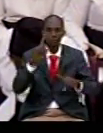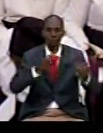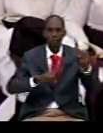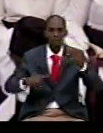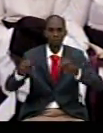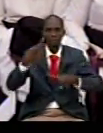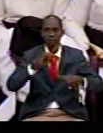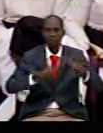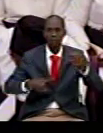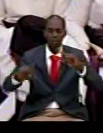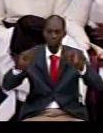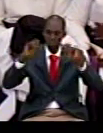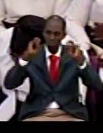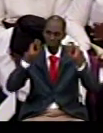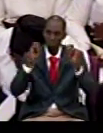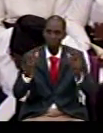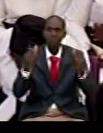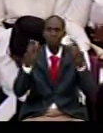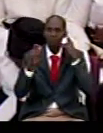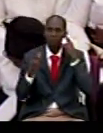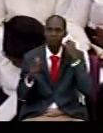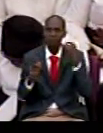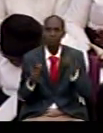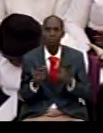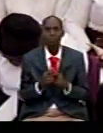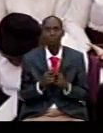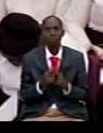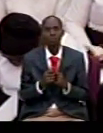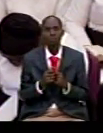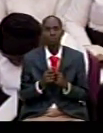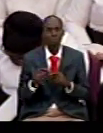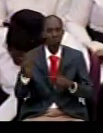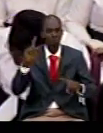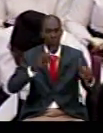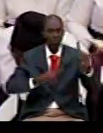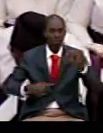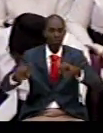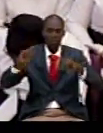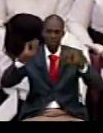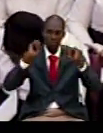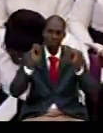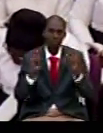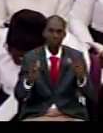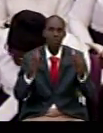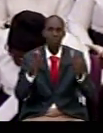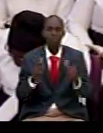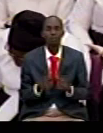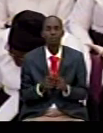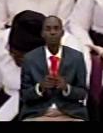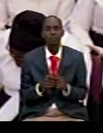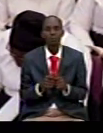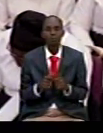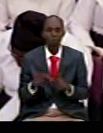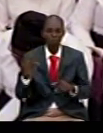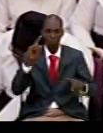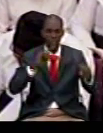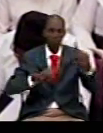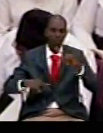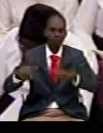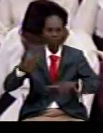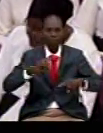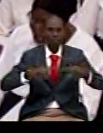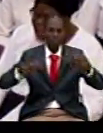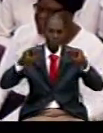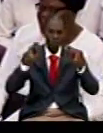help me shout, straightway. Let me hear you. Say it with the